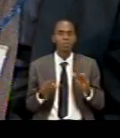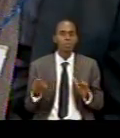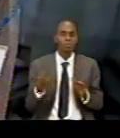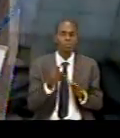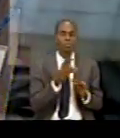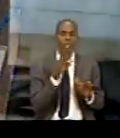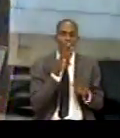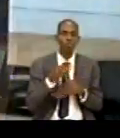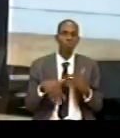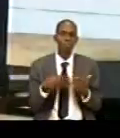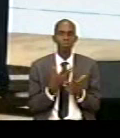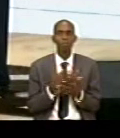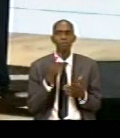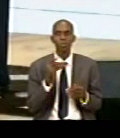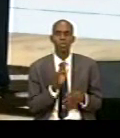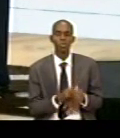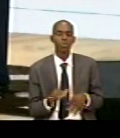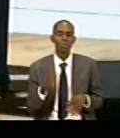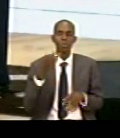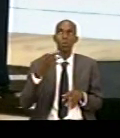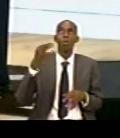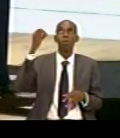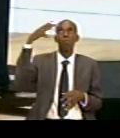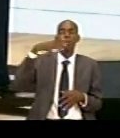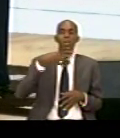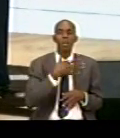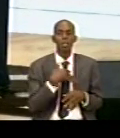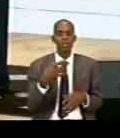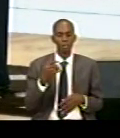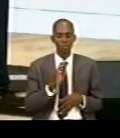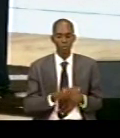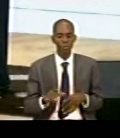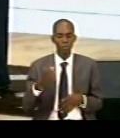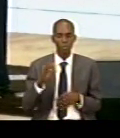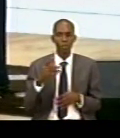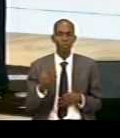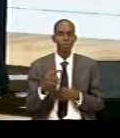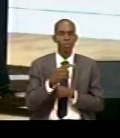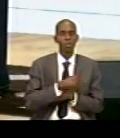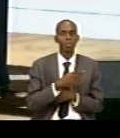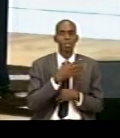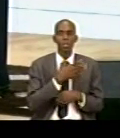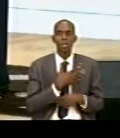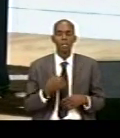the children of light and the children of the day.